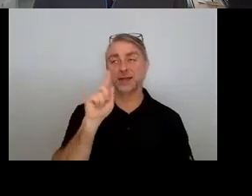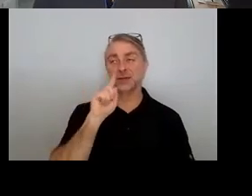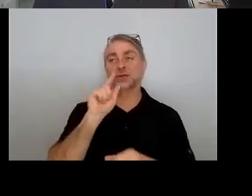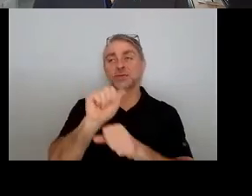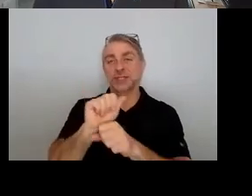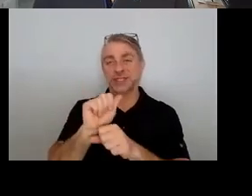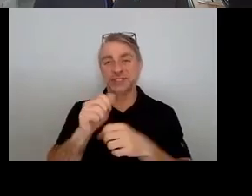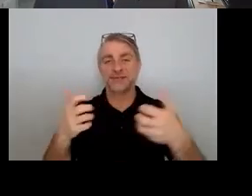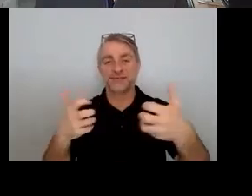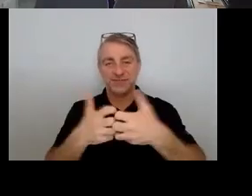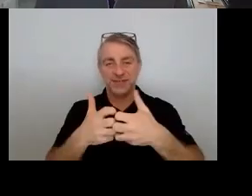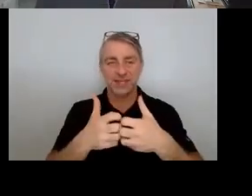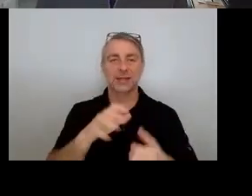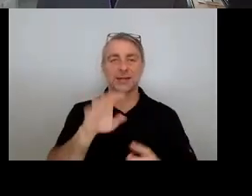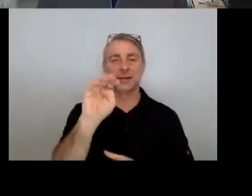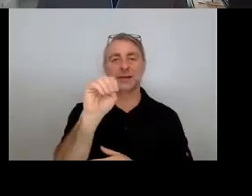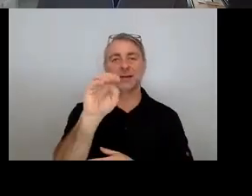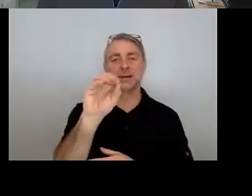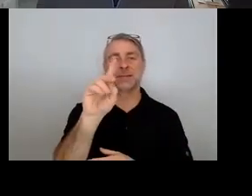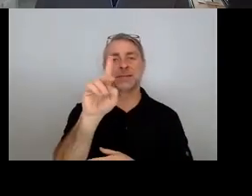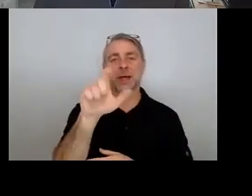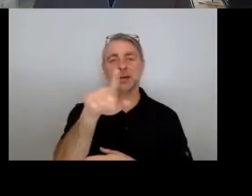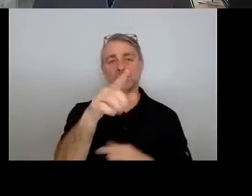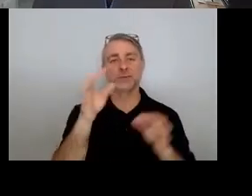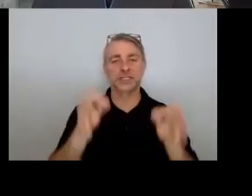we just used.